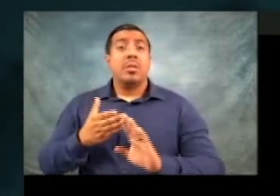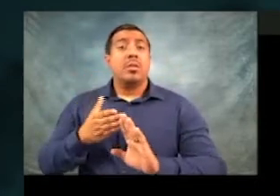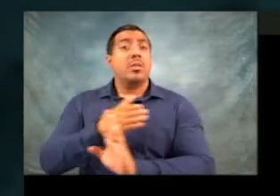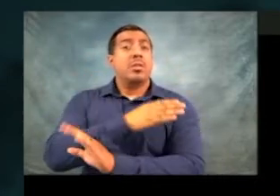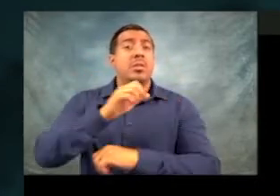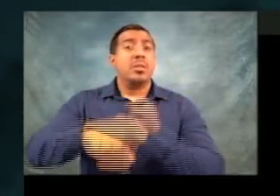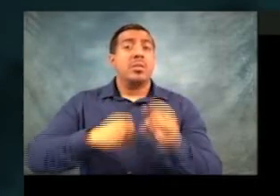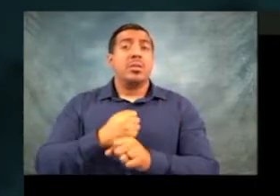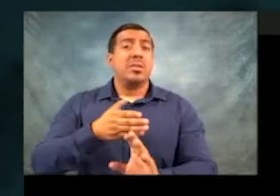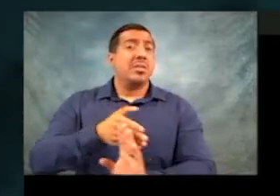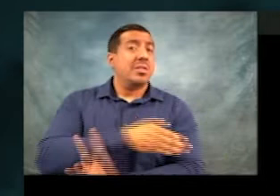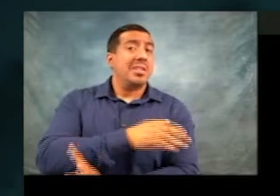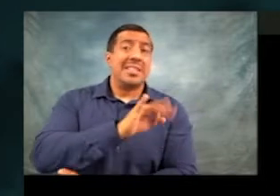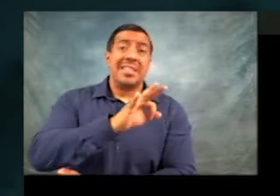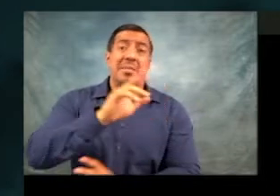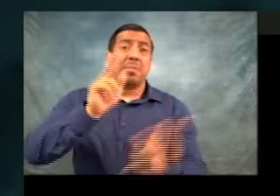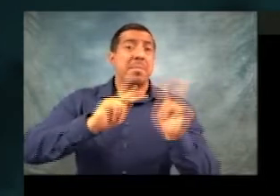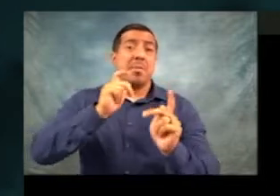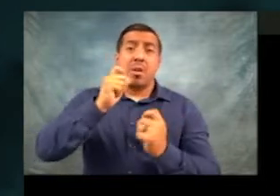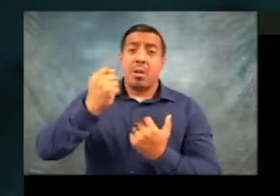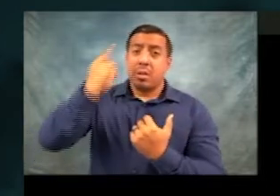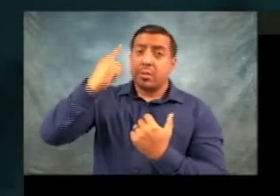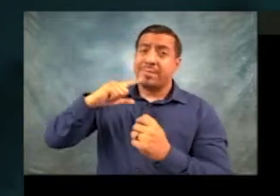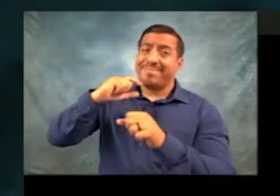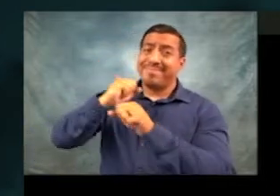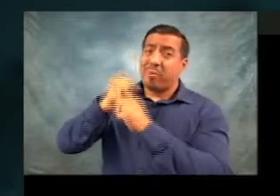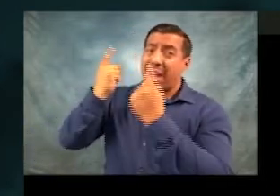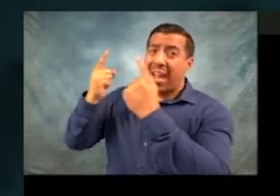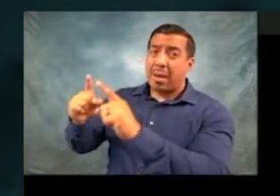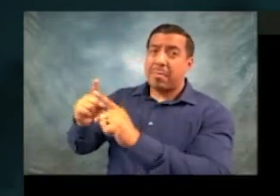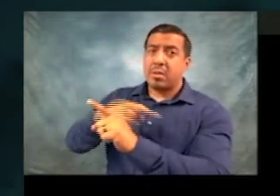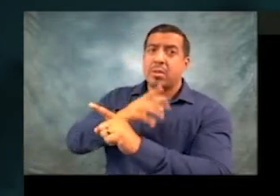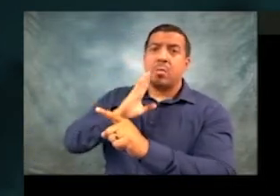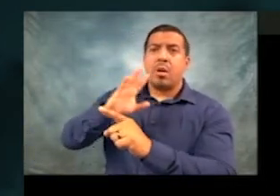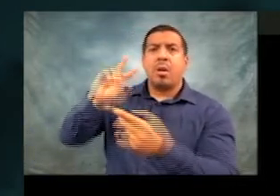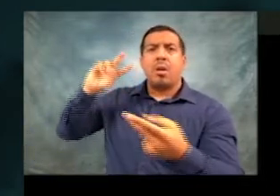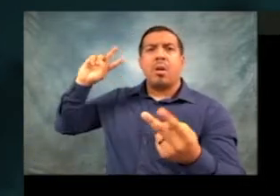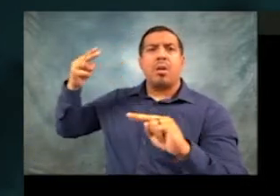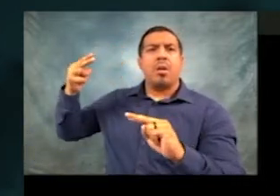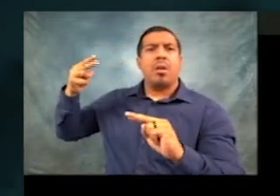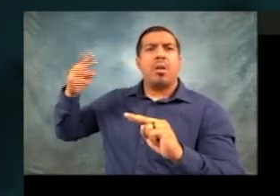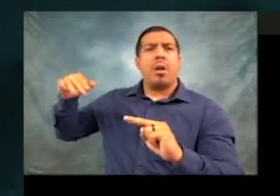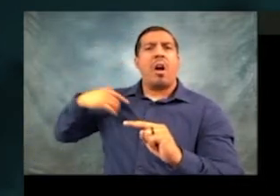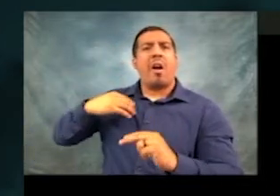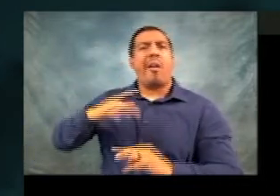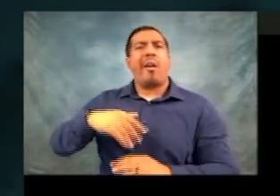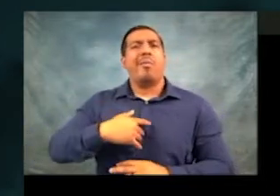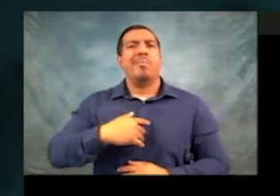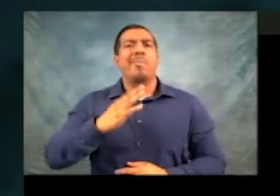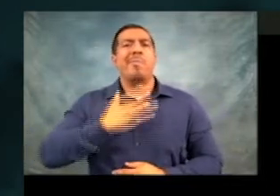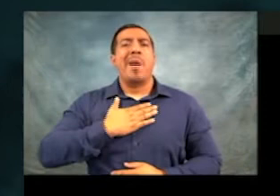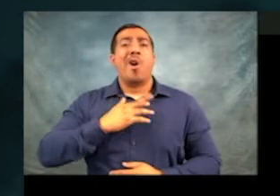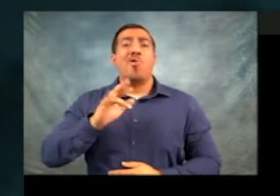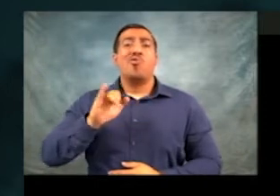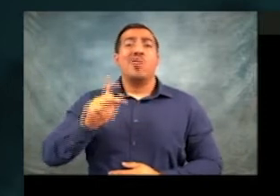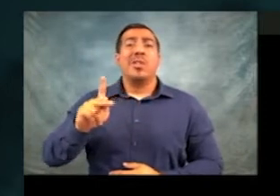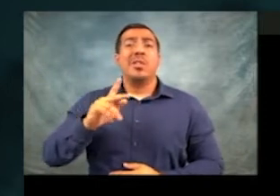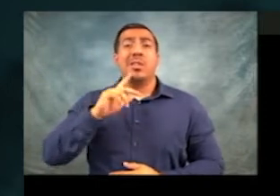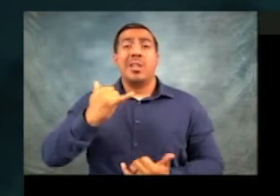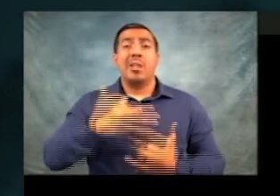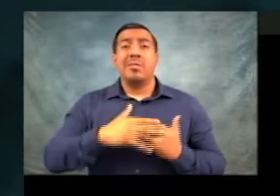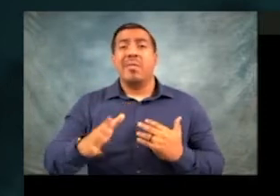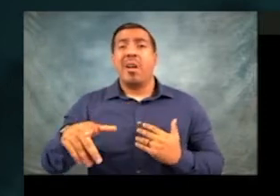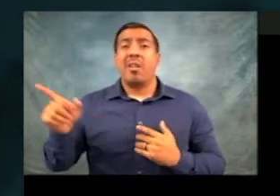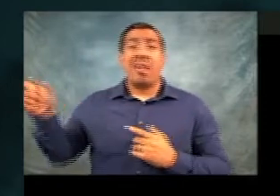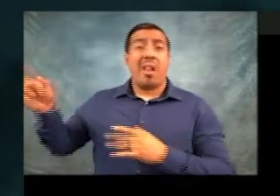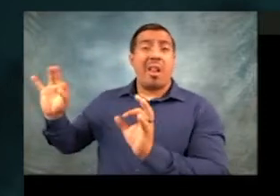don't understand what actually happened, they will misinterpret their risk going forward. So I'm here to set the record